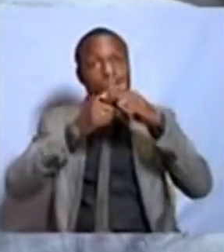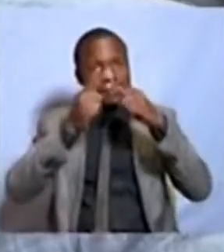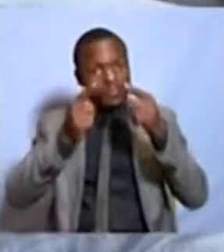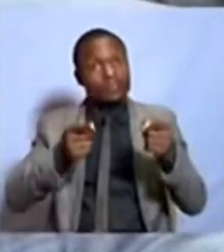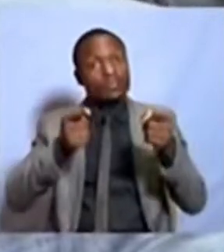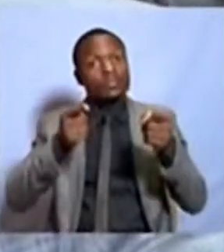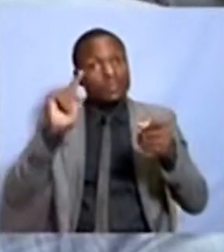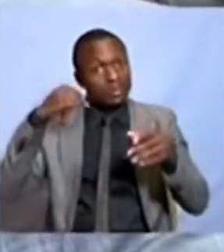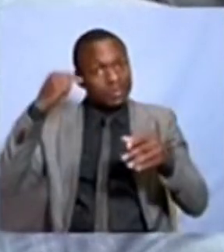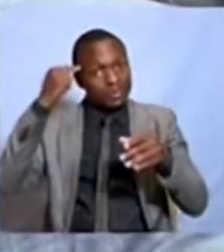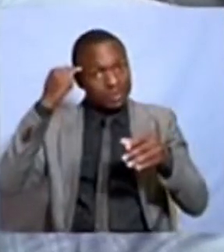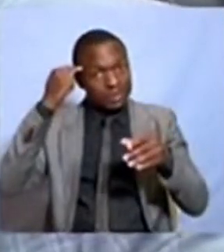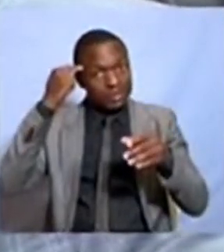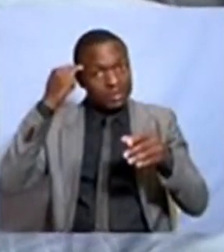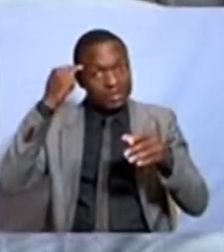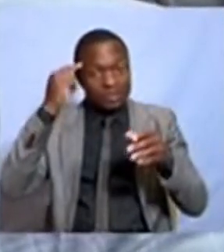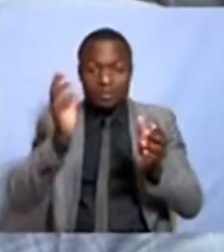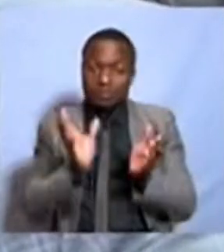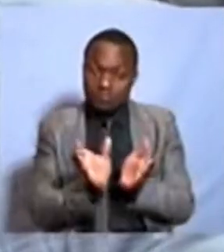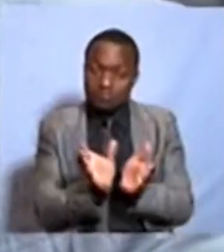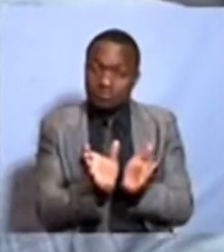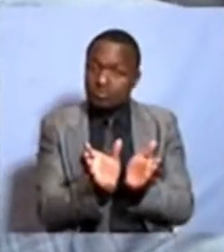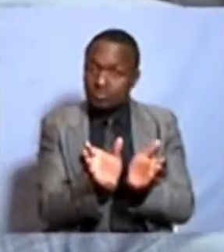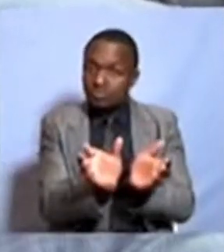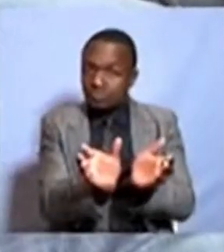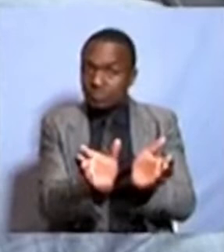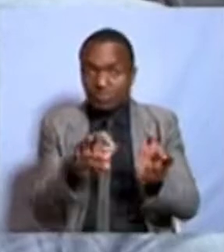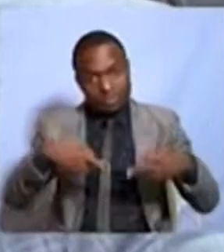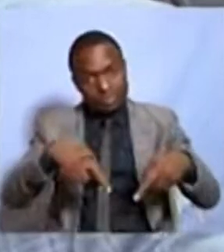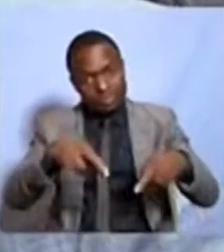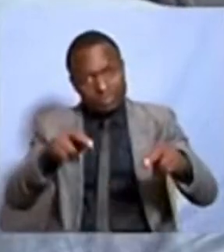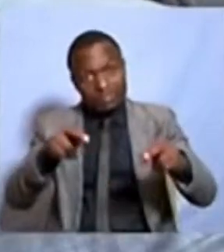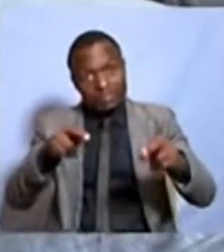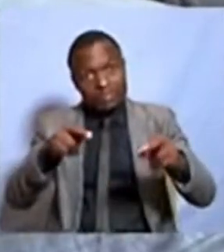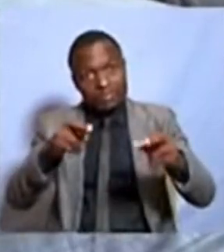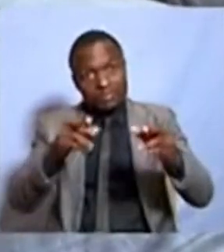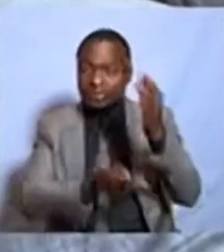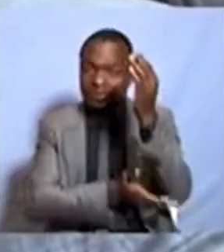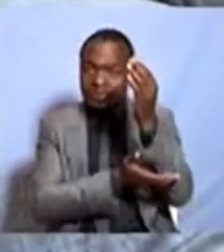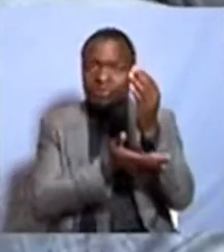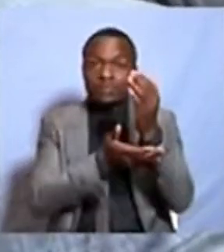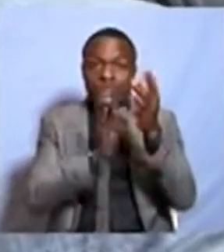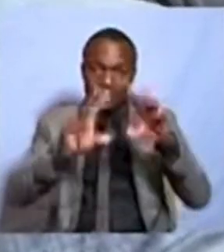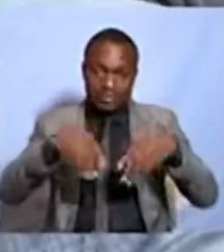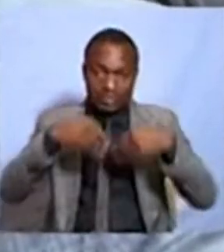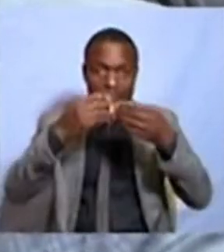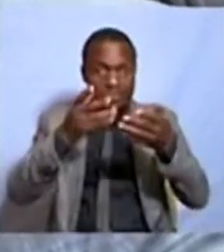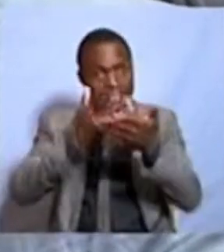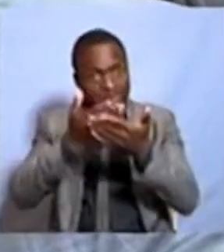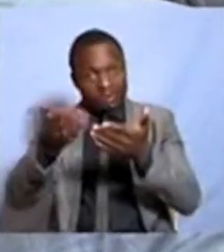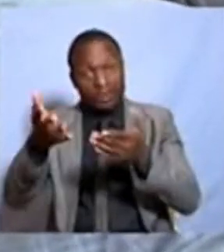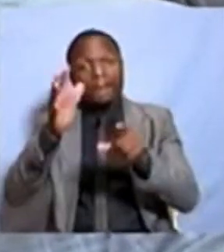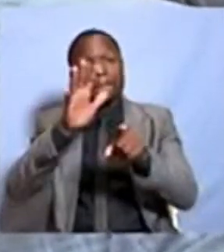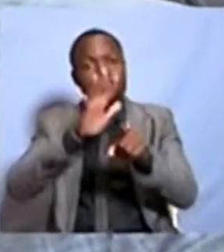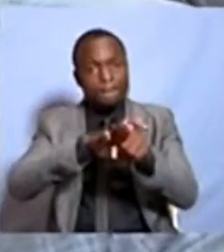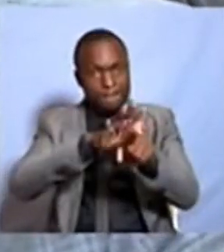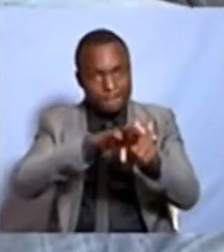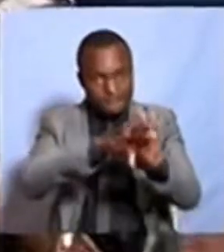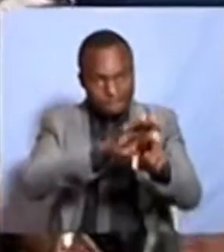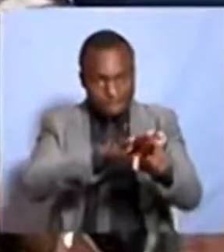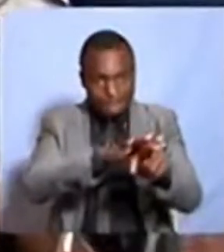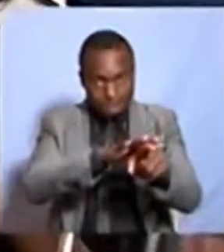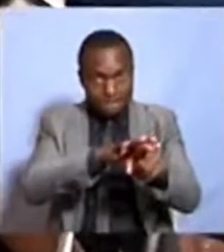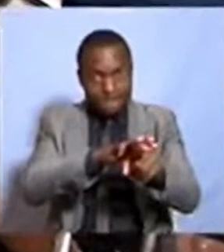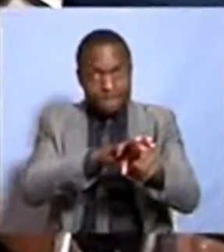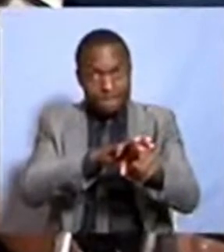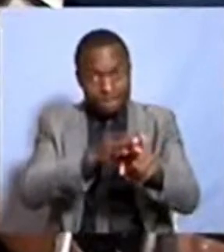by grading the roads, their production, their farmland, mechanizing the production by procurement of tractors. I think Honorable Musanje is one of the MPs who got a